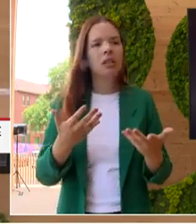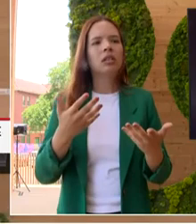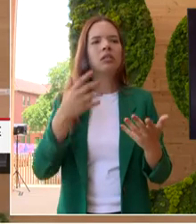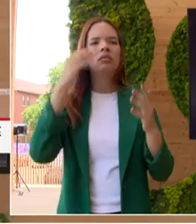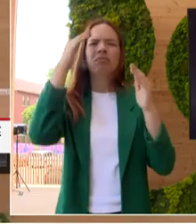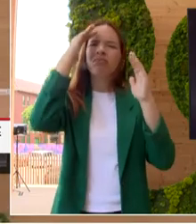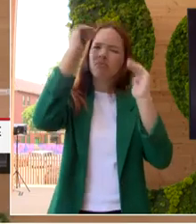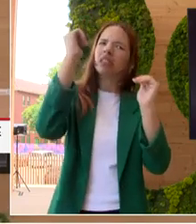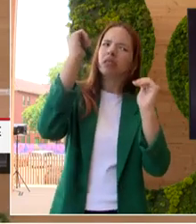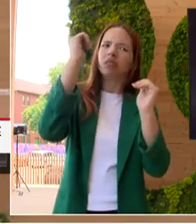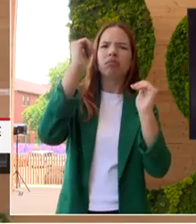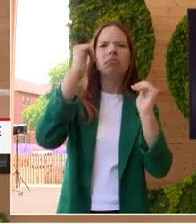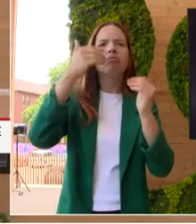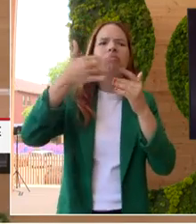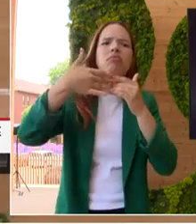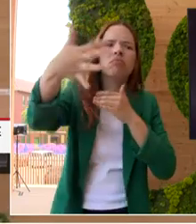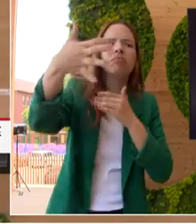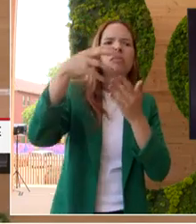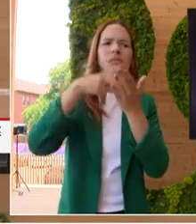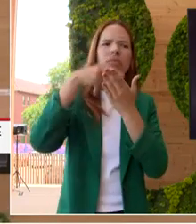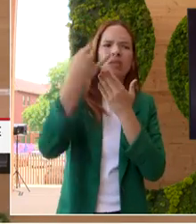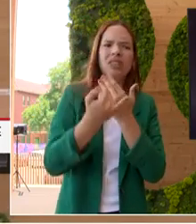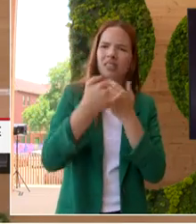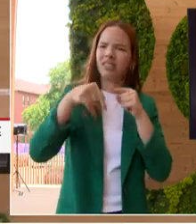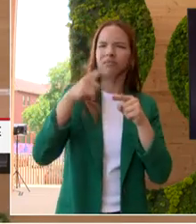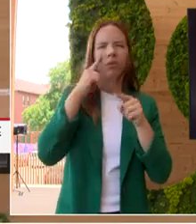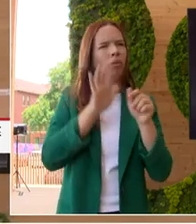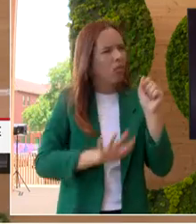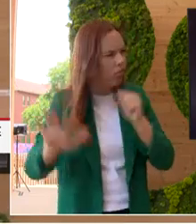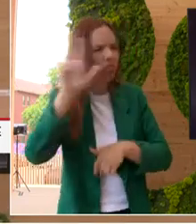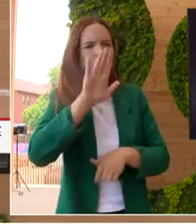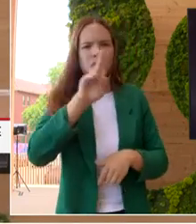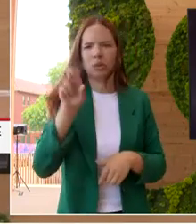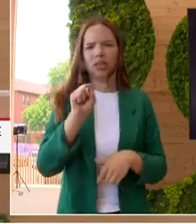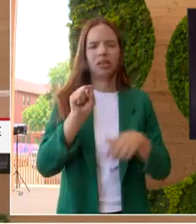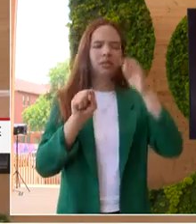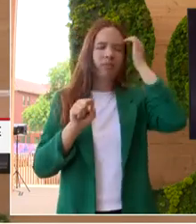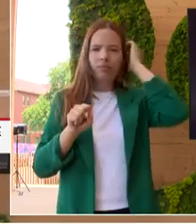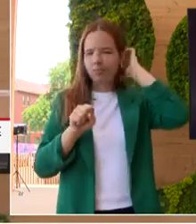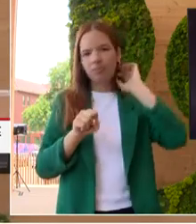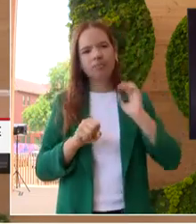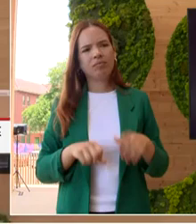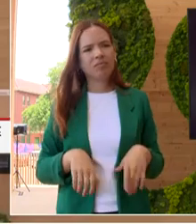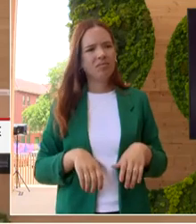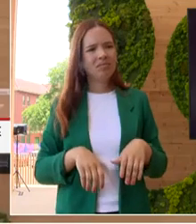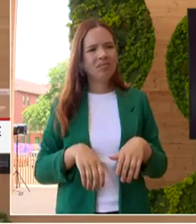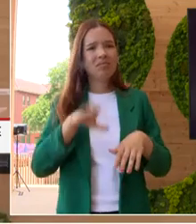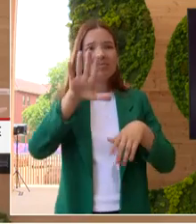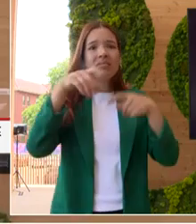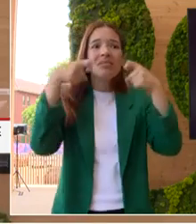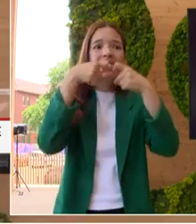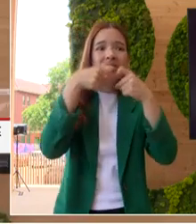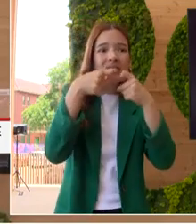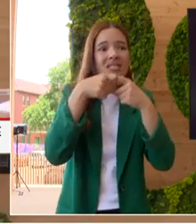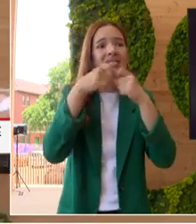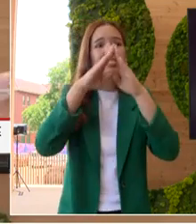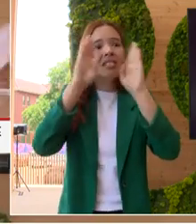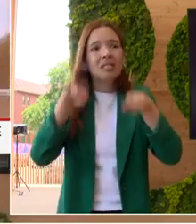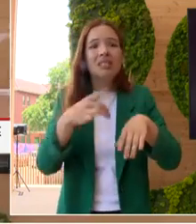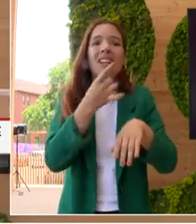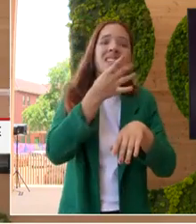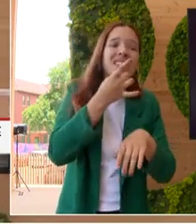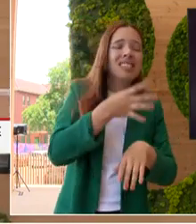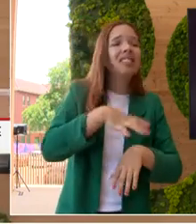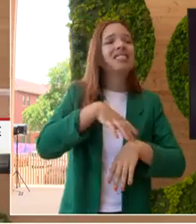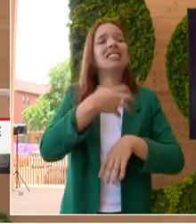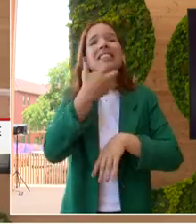will be the largest in the United States. It's all electric building with LED lighting, heat pumps, and solar and